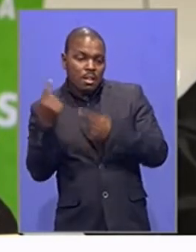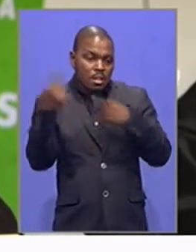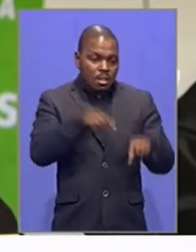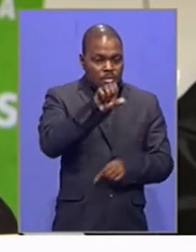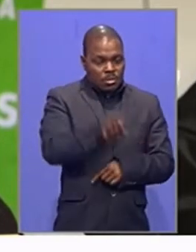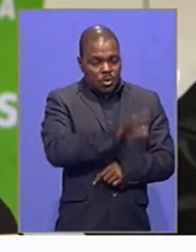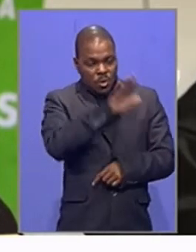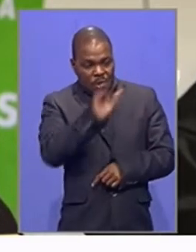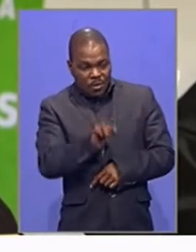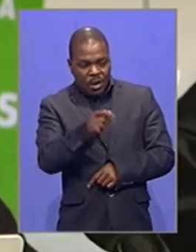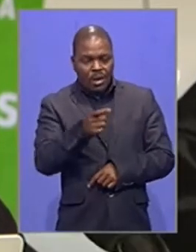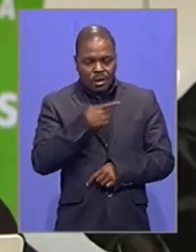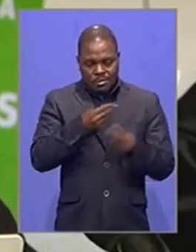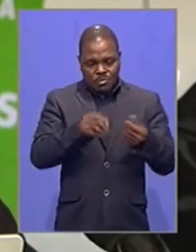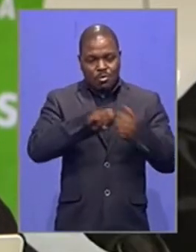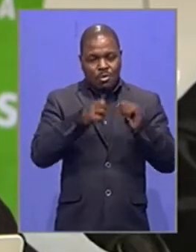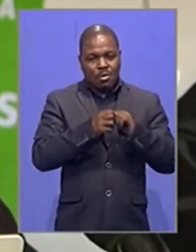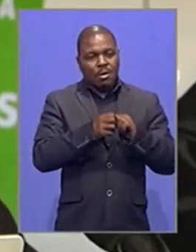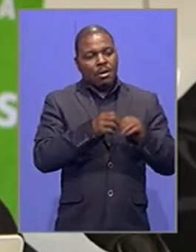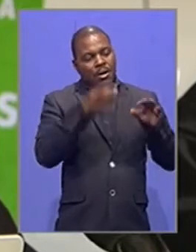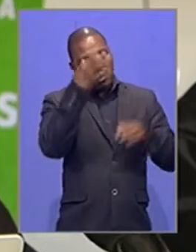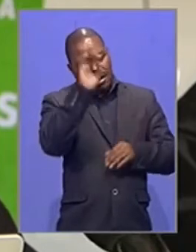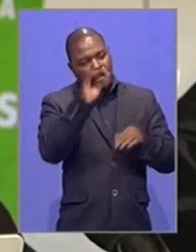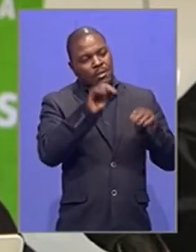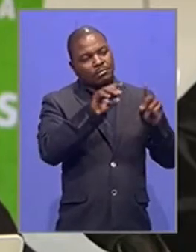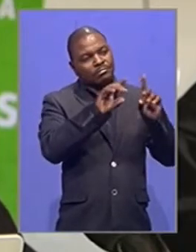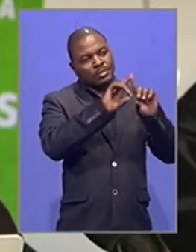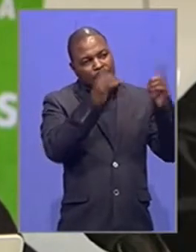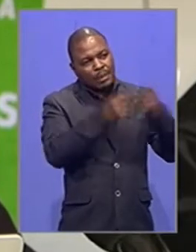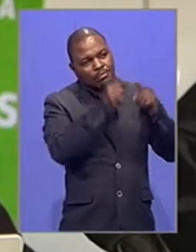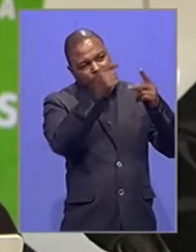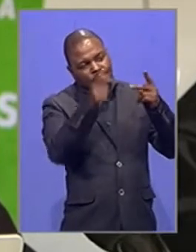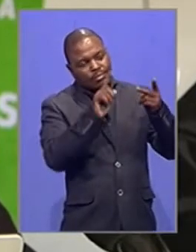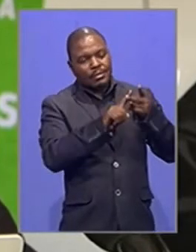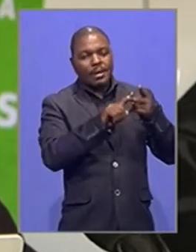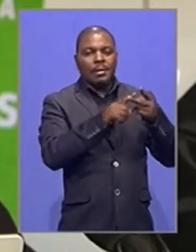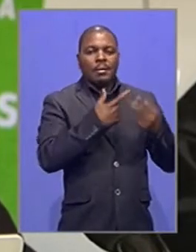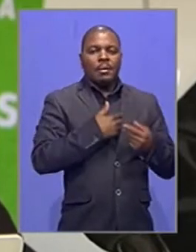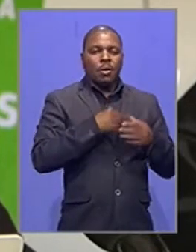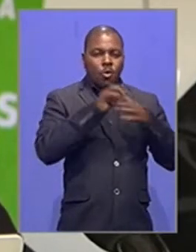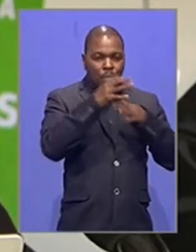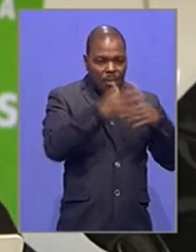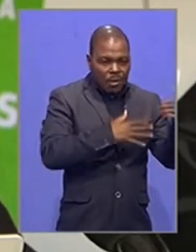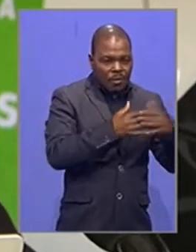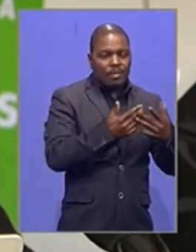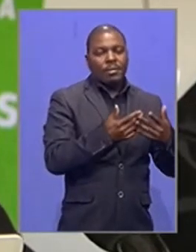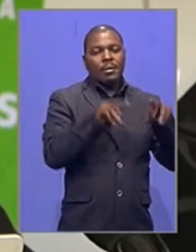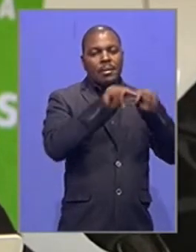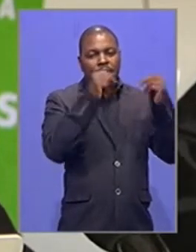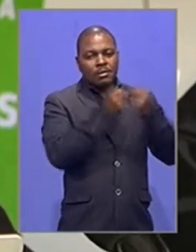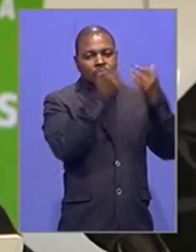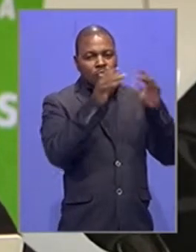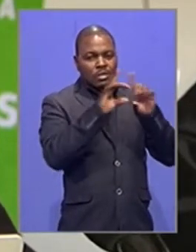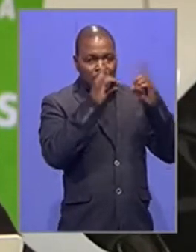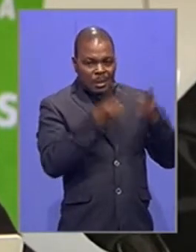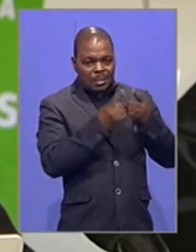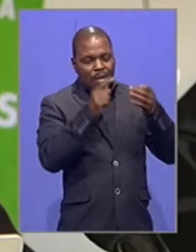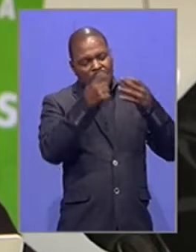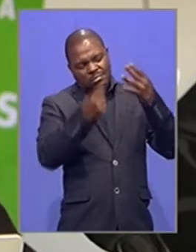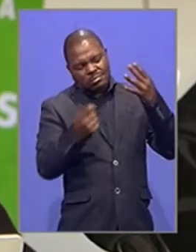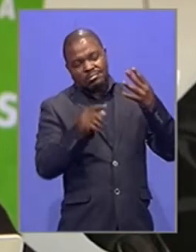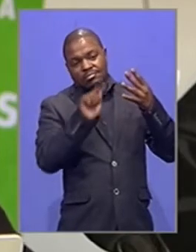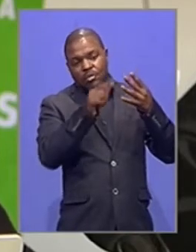intergovernmental relations, working actively with the Department of Home Affairs, National Treasury and other relevant government